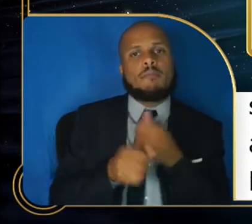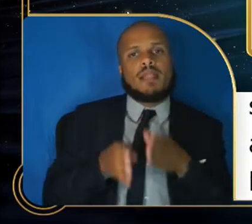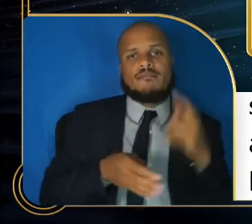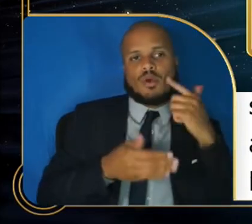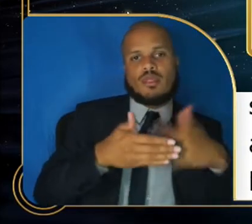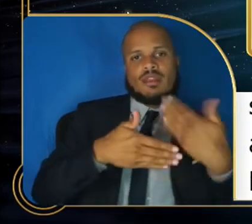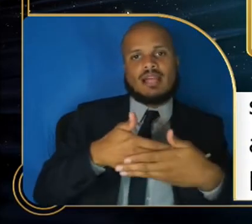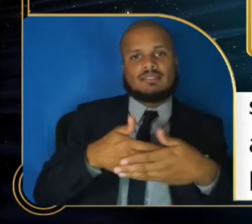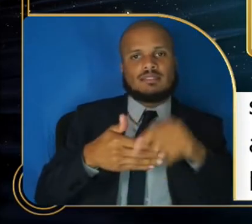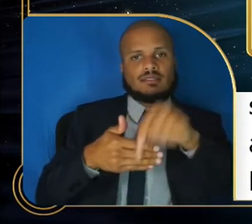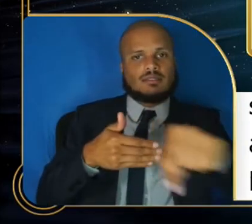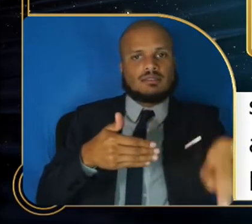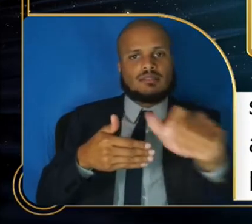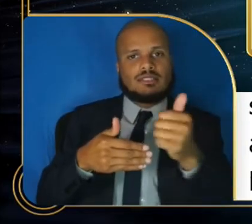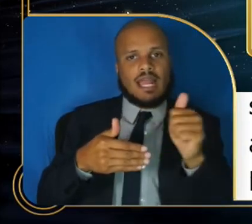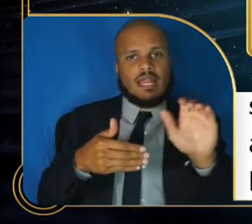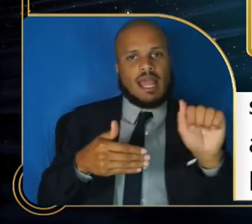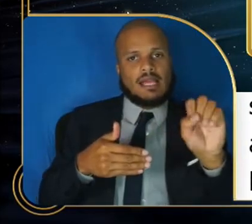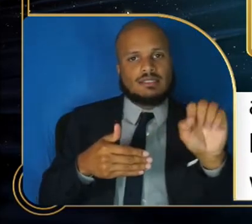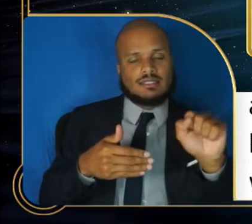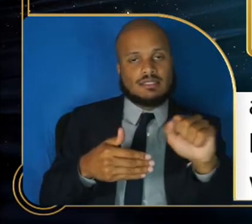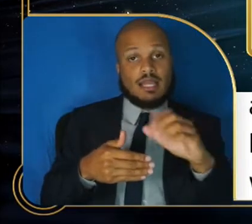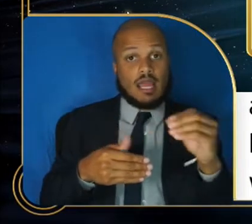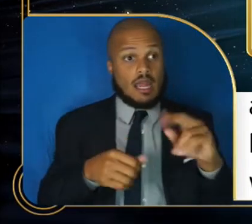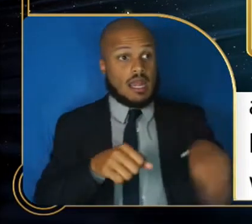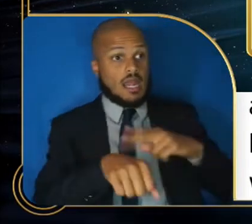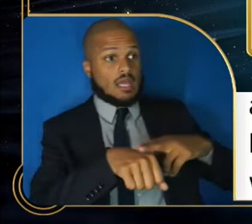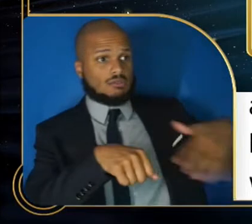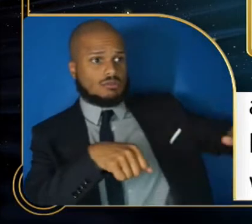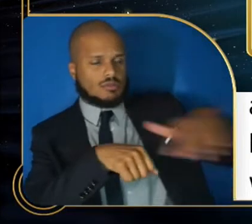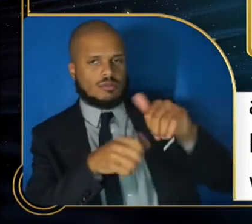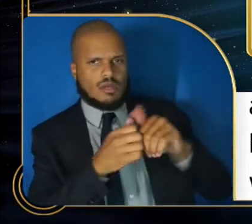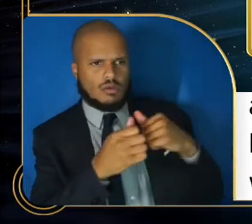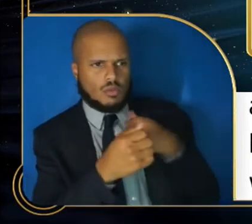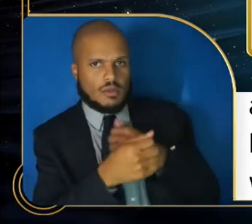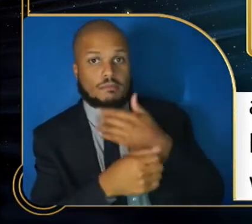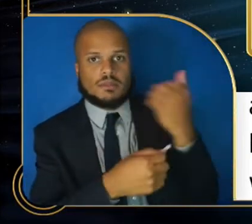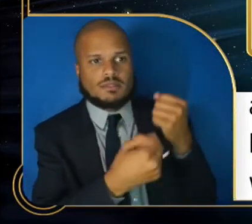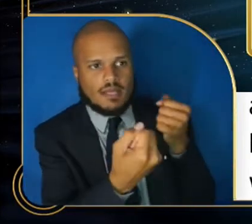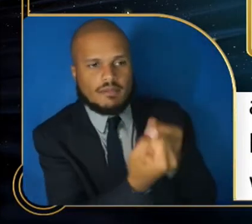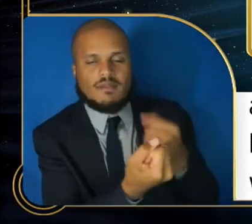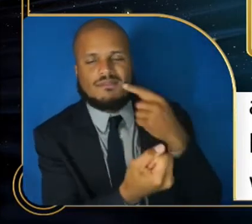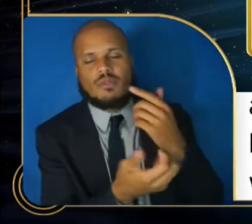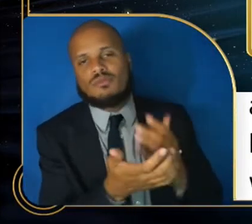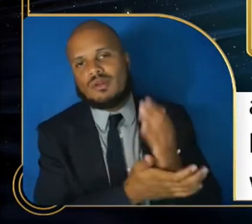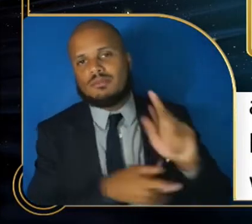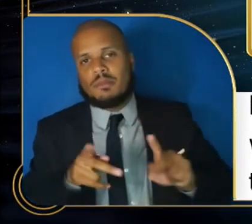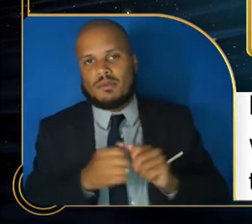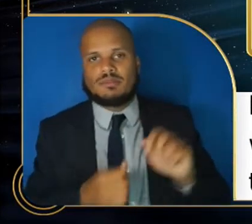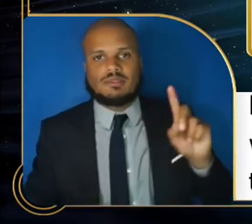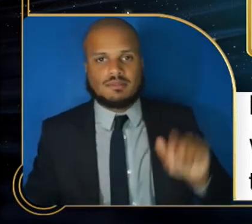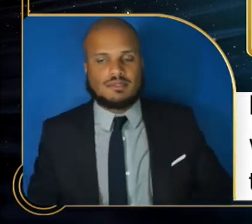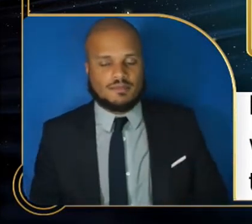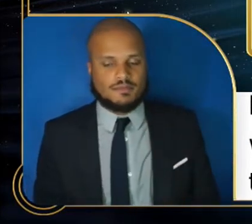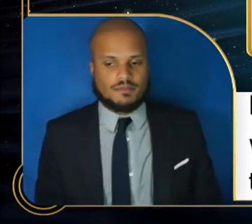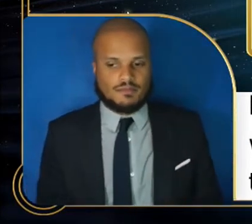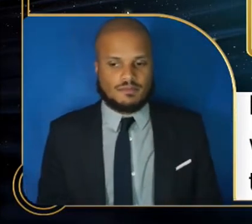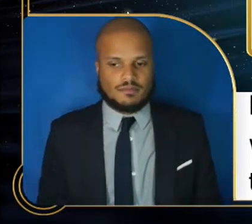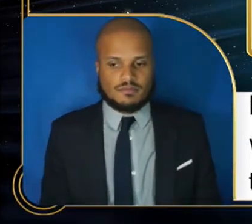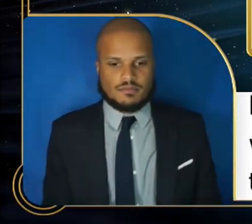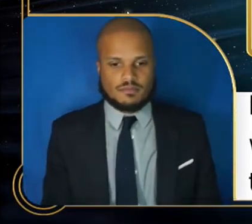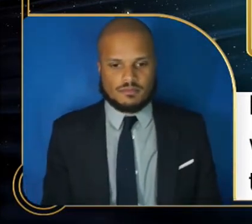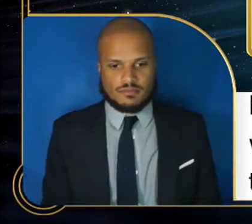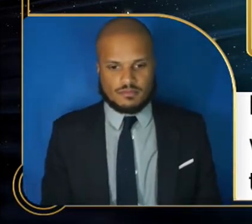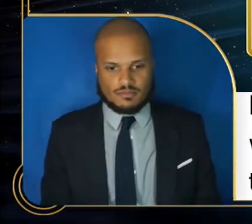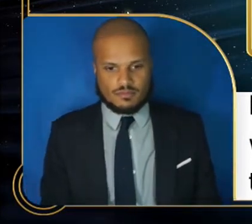how do we nationally make sure that we best advocate for the rights of people with disabilities?